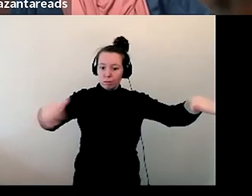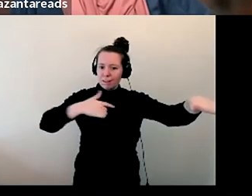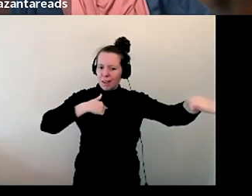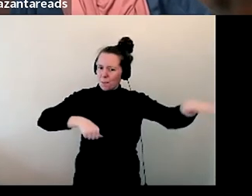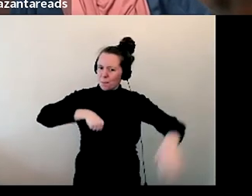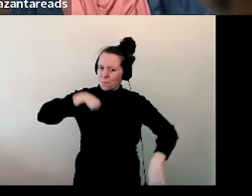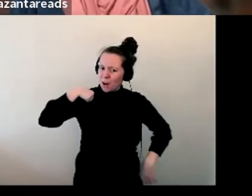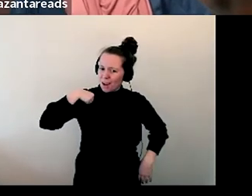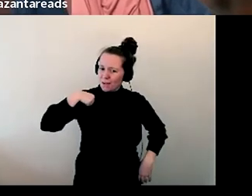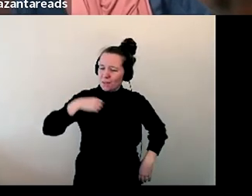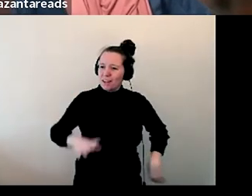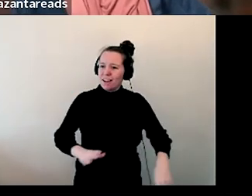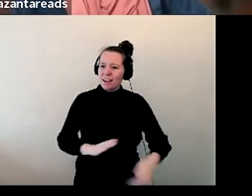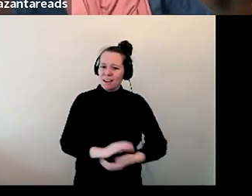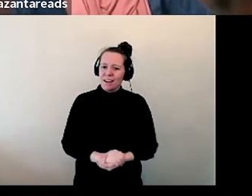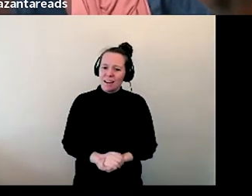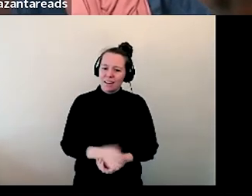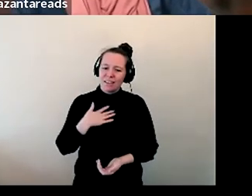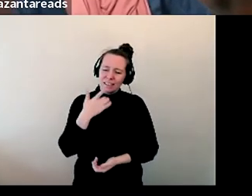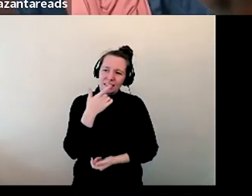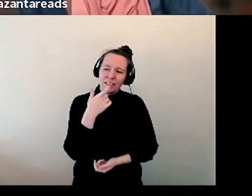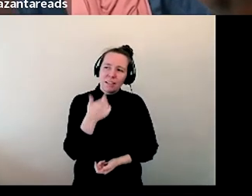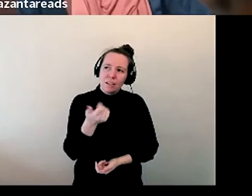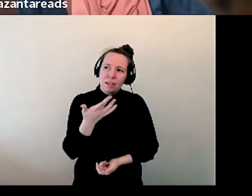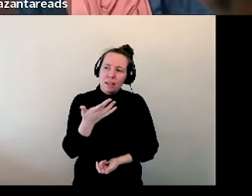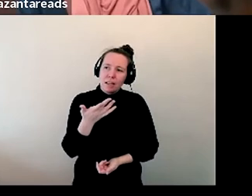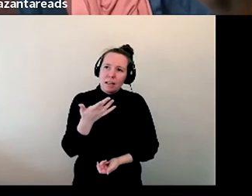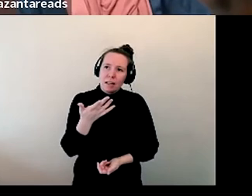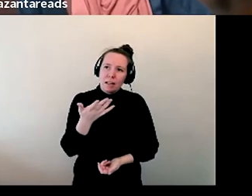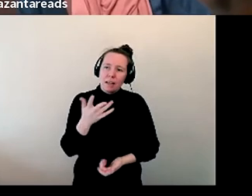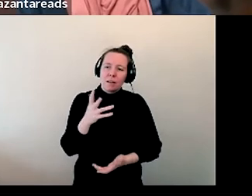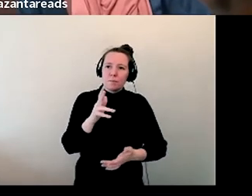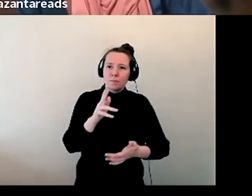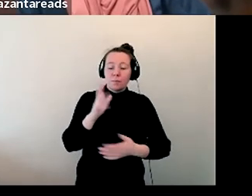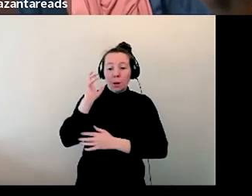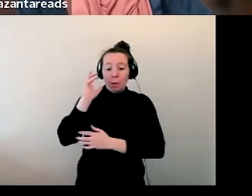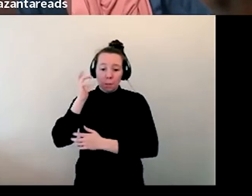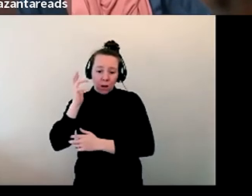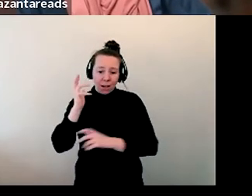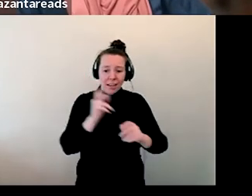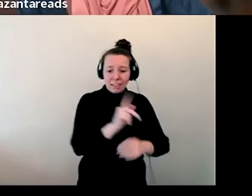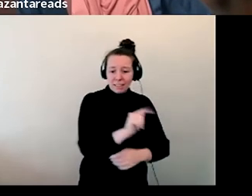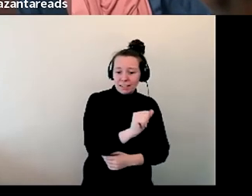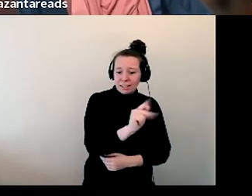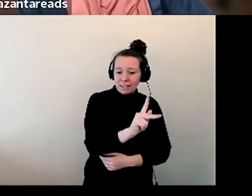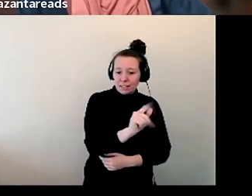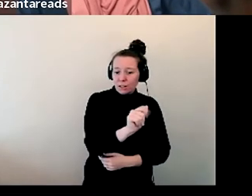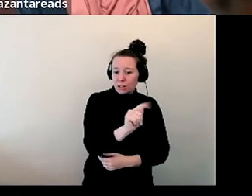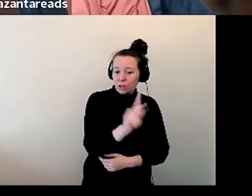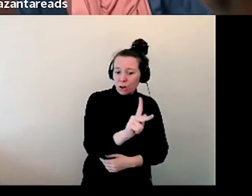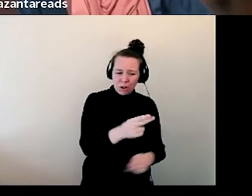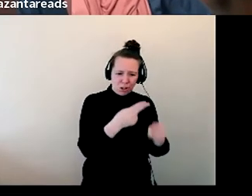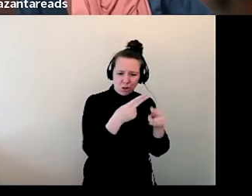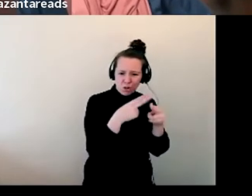compliment to the book talk format of being able to speak in longer forms, kind of what Kimberly was saying. Sometimes it's